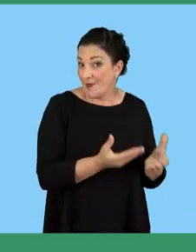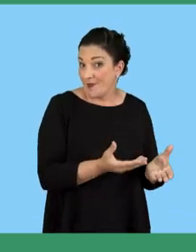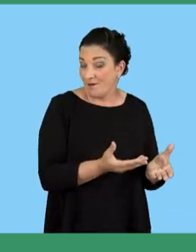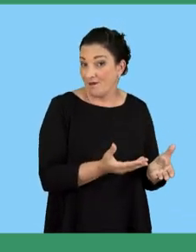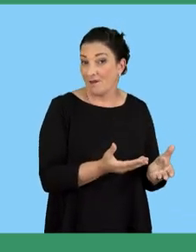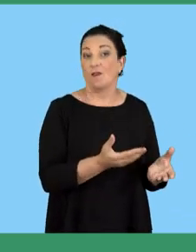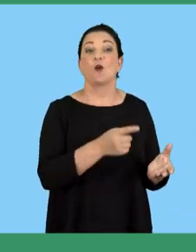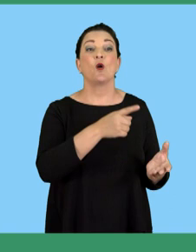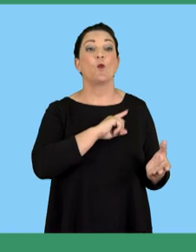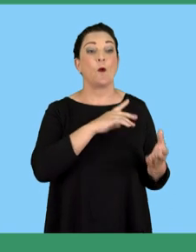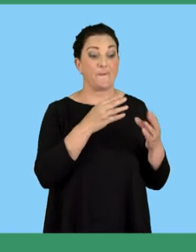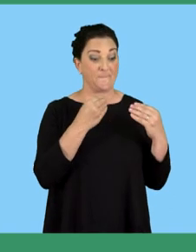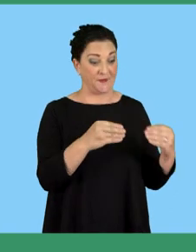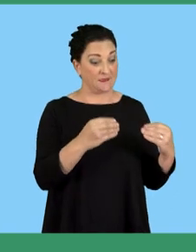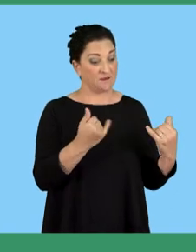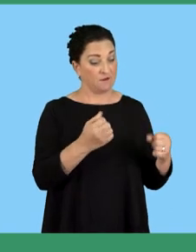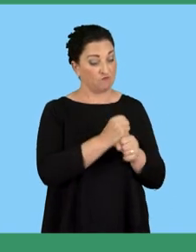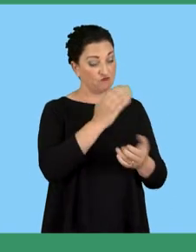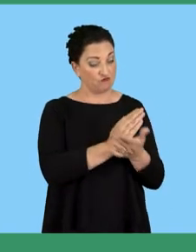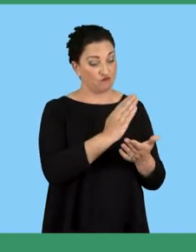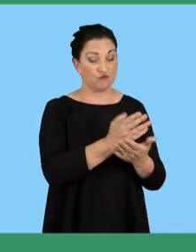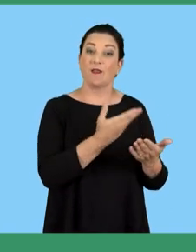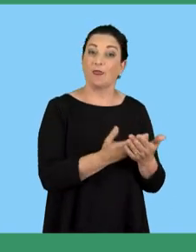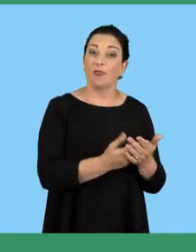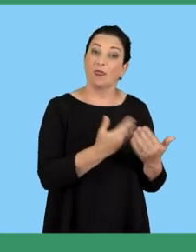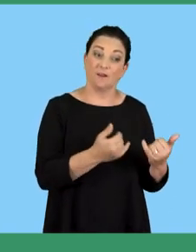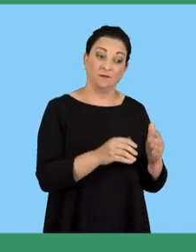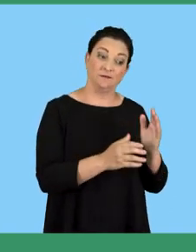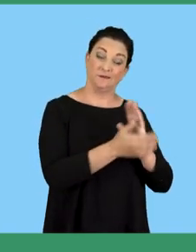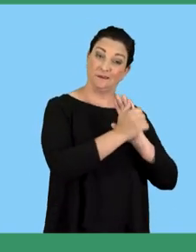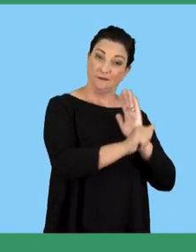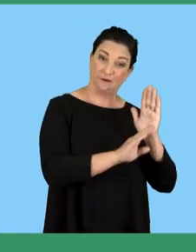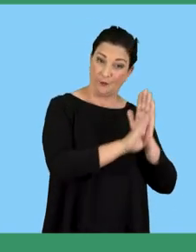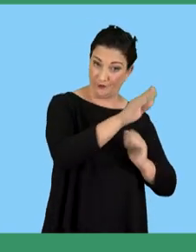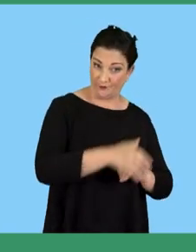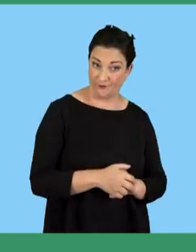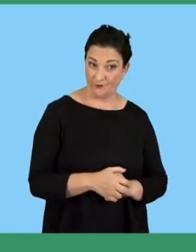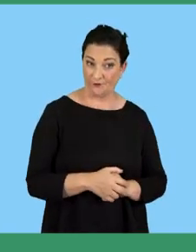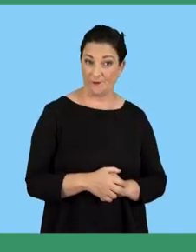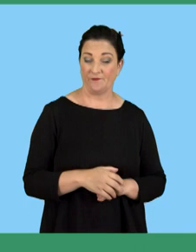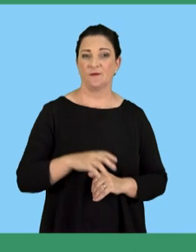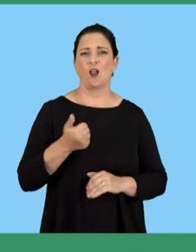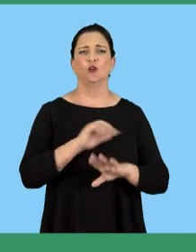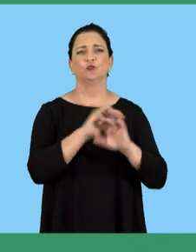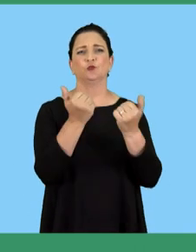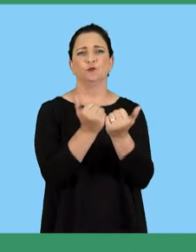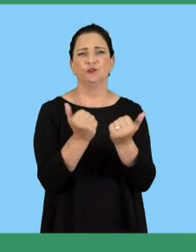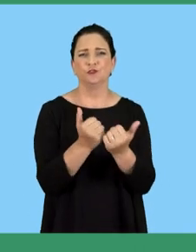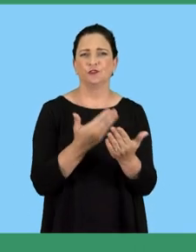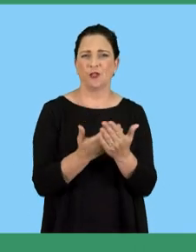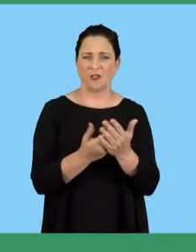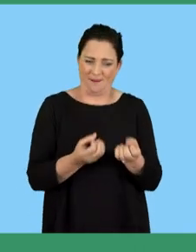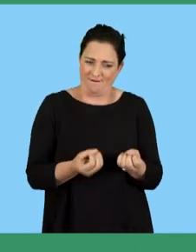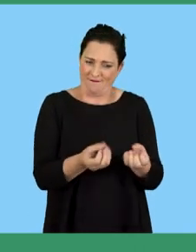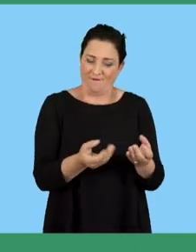the business make sure that there's training programs, then they will improve the skills of the employees. And then provision of bursaries encourages